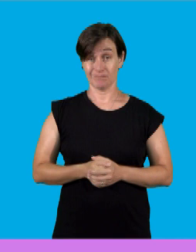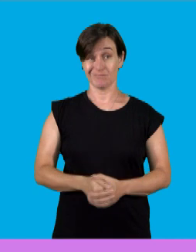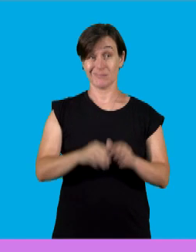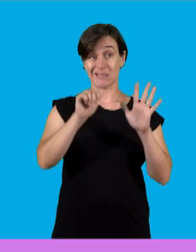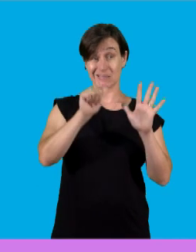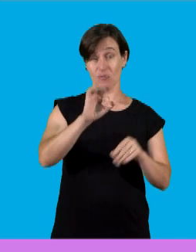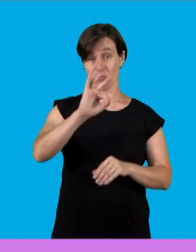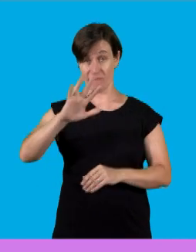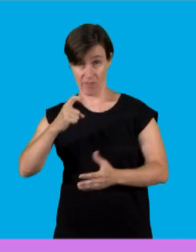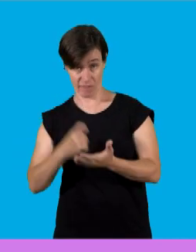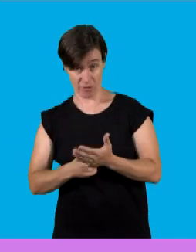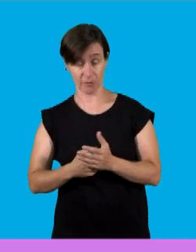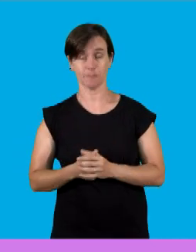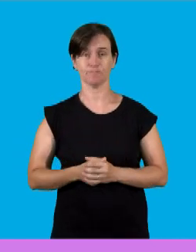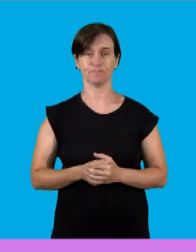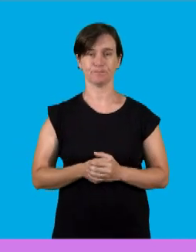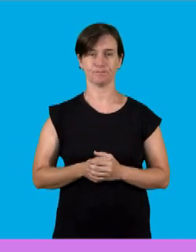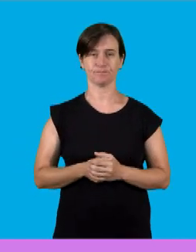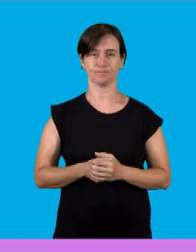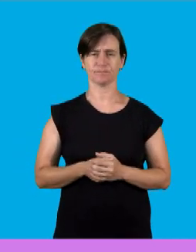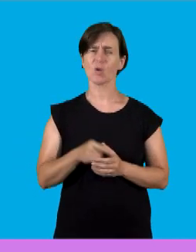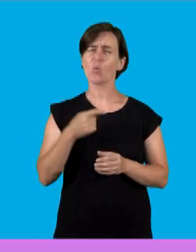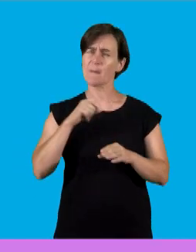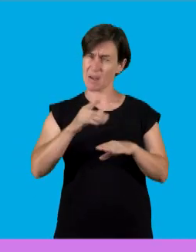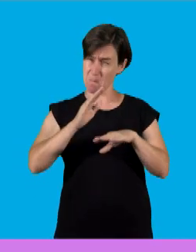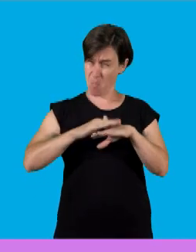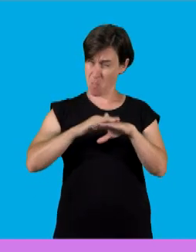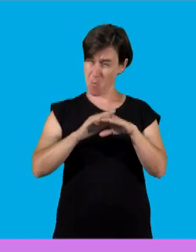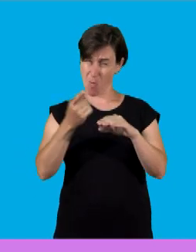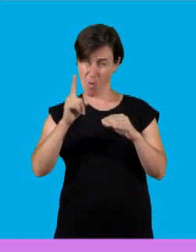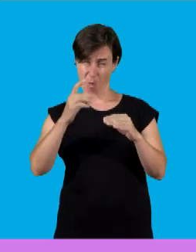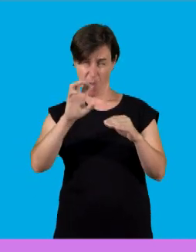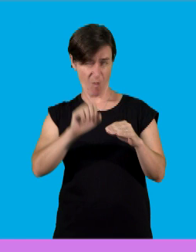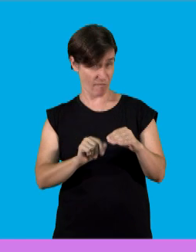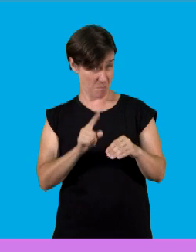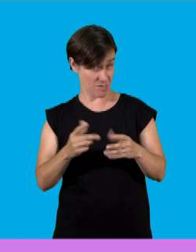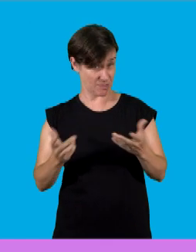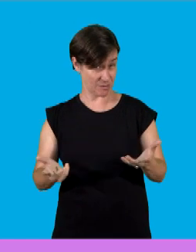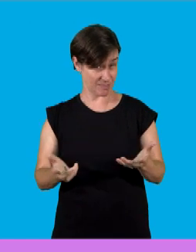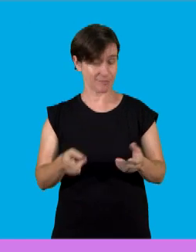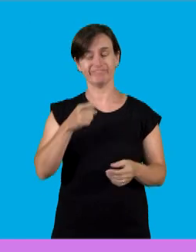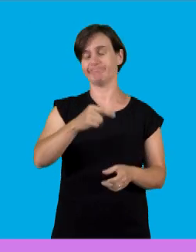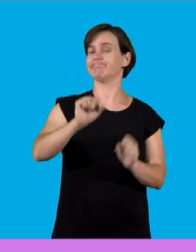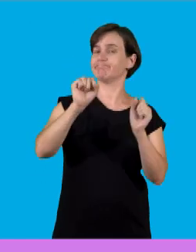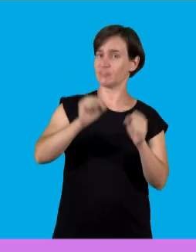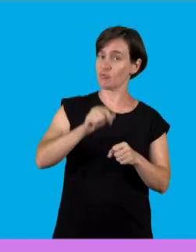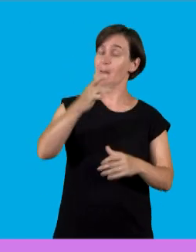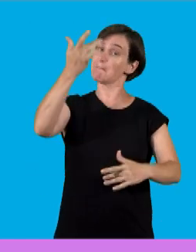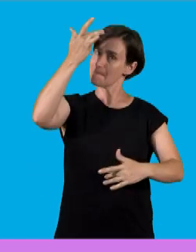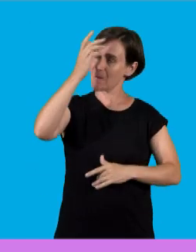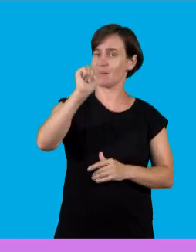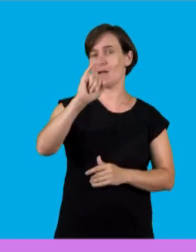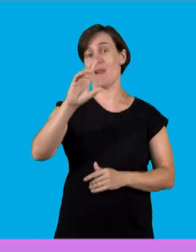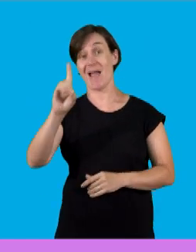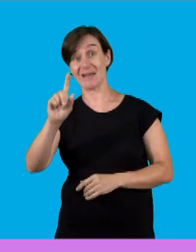13,635 rand. All right. What else must be considered here? Right, I agree. We have to look at our